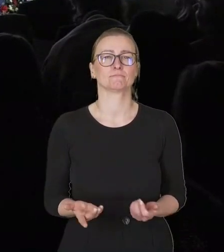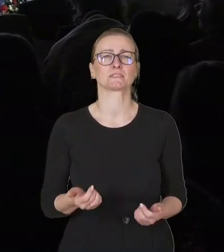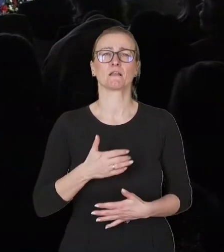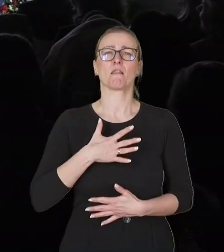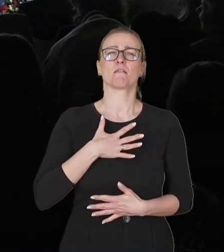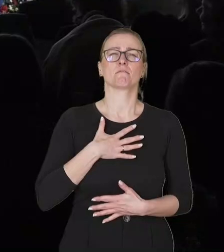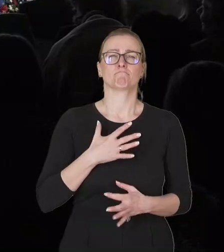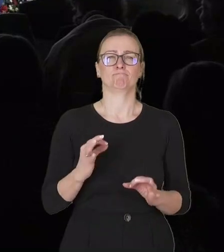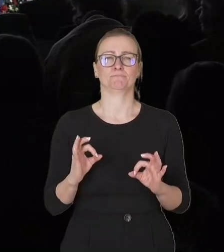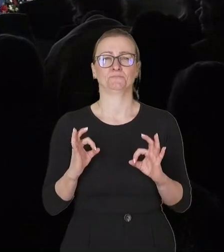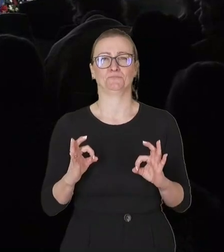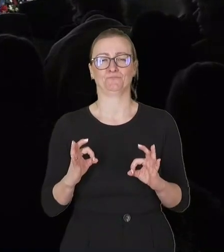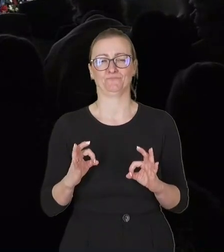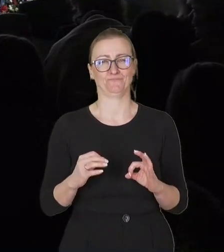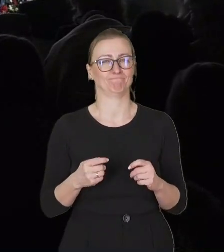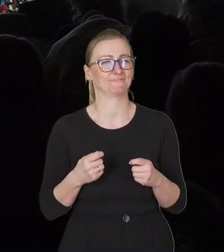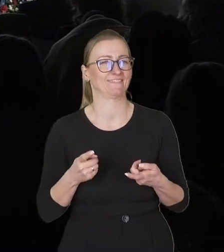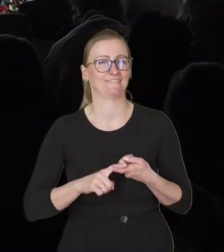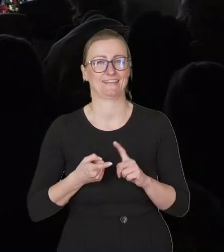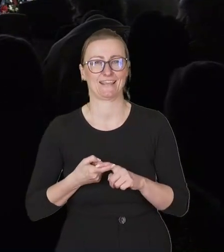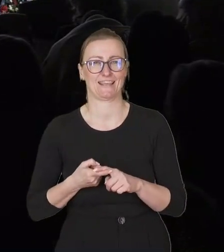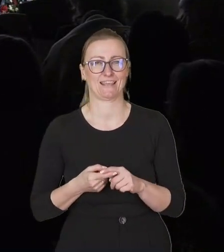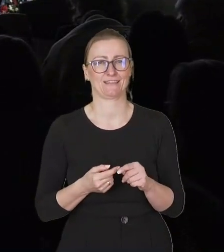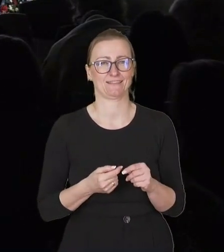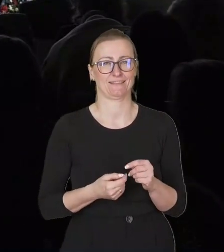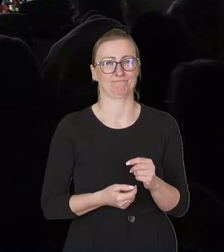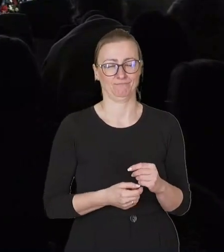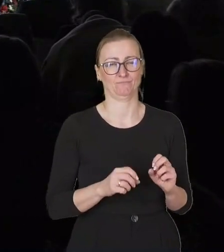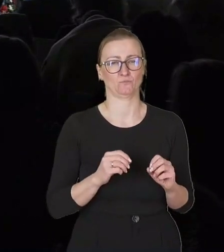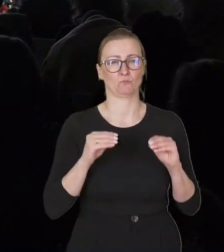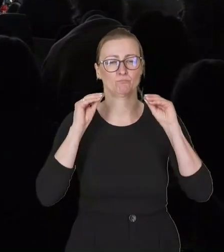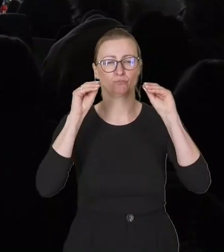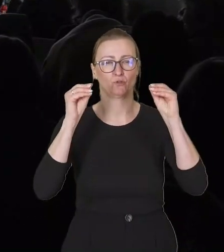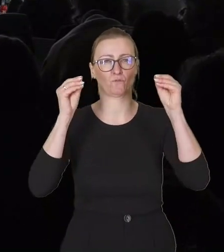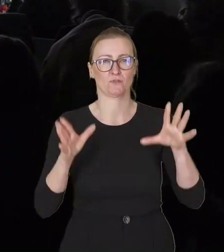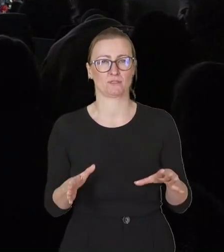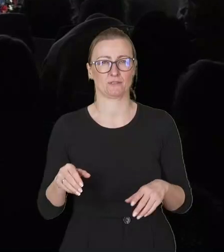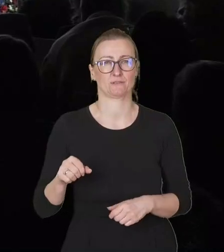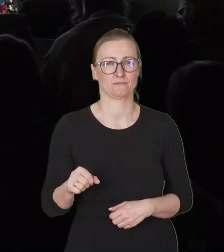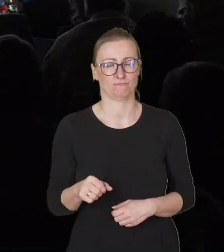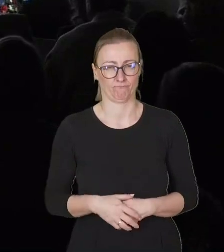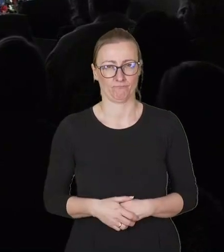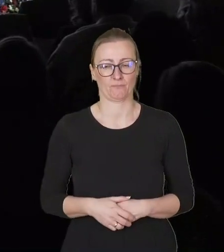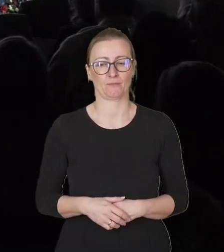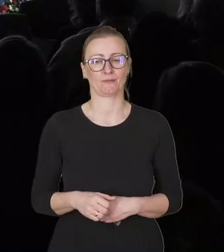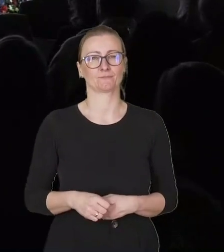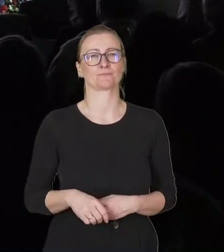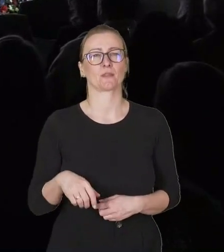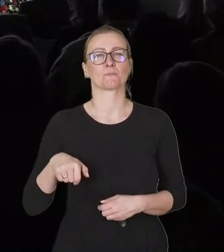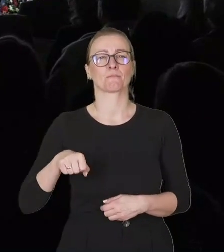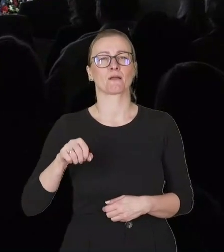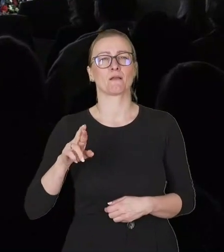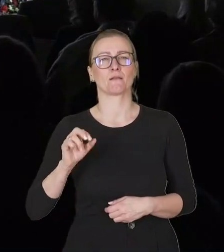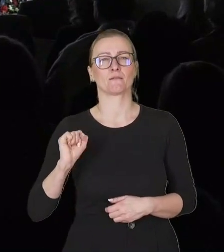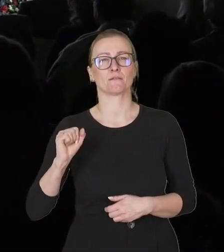Ranga. Professor Marina Ranga is an associate professor on innovation management entrepreneurship at the University of Warsaw and the manager